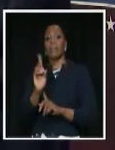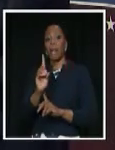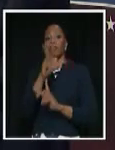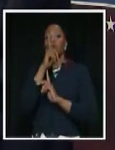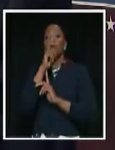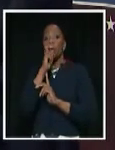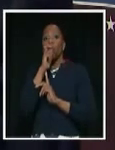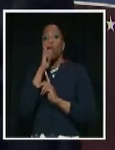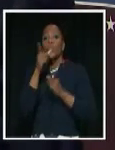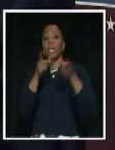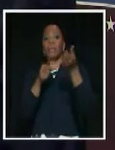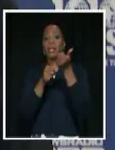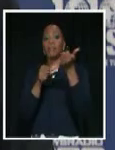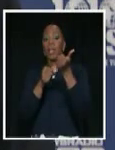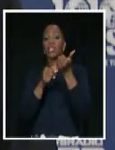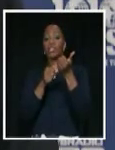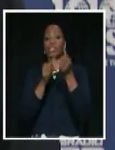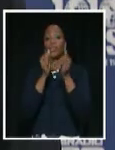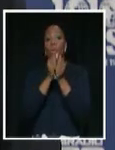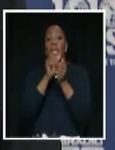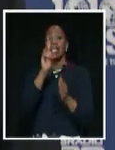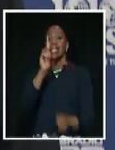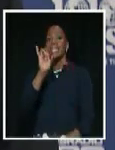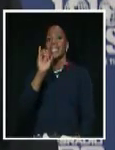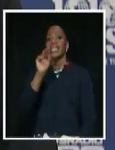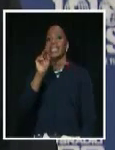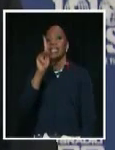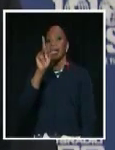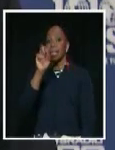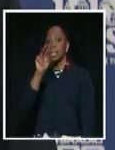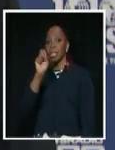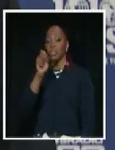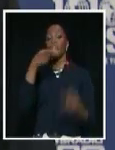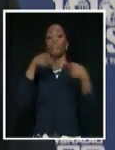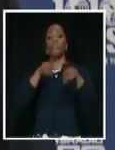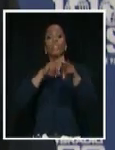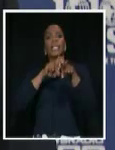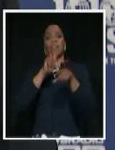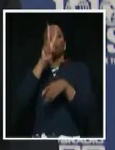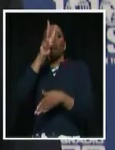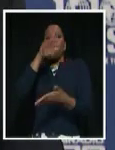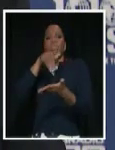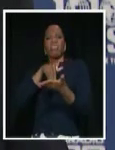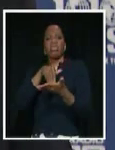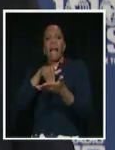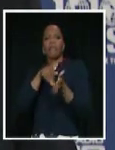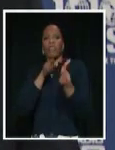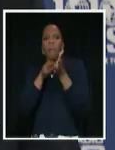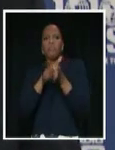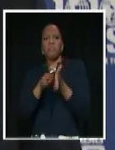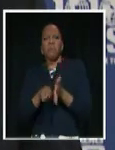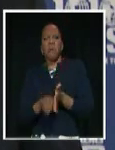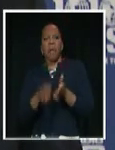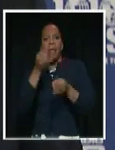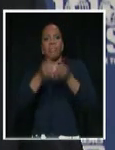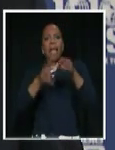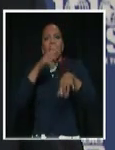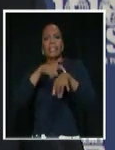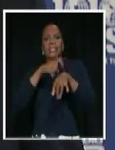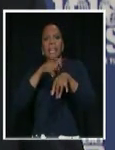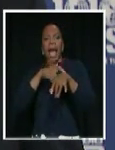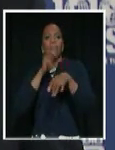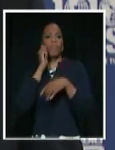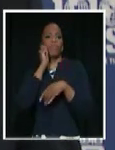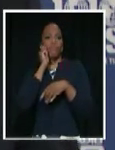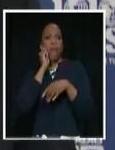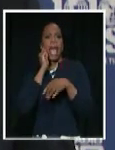the administration of David Dinkins. And during that period of time, we had 2,000 murders a year. We had, the last time we had a race riot in the city